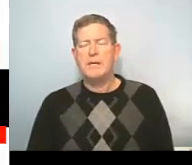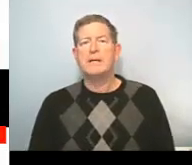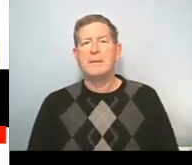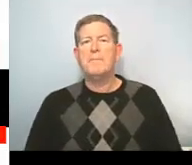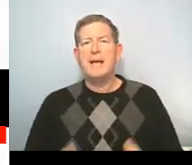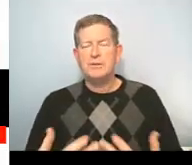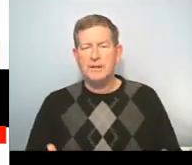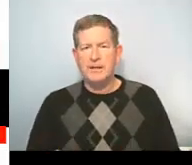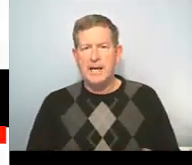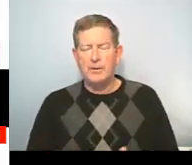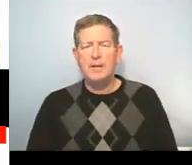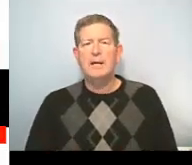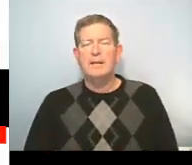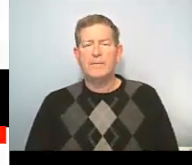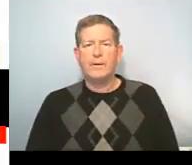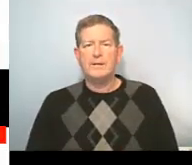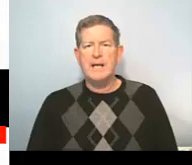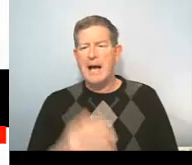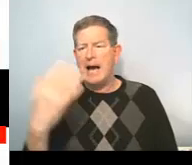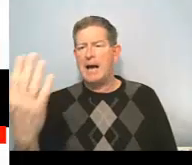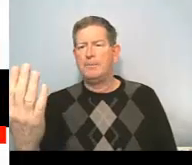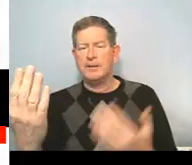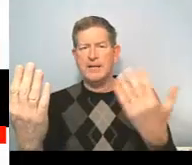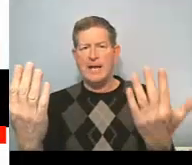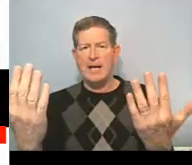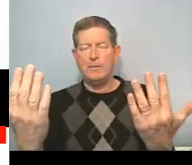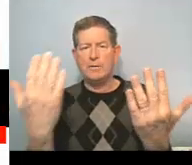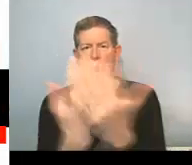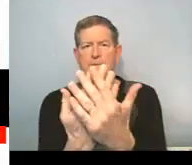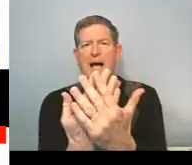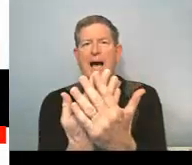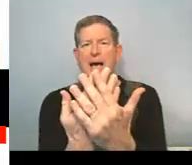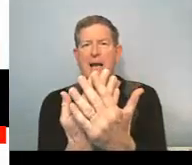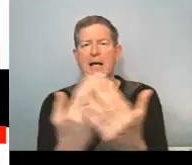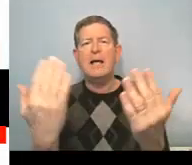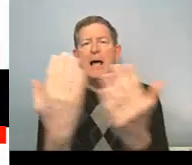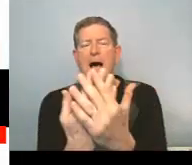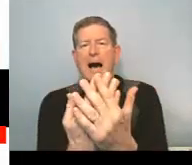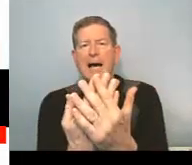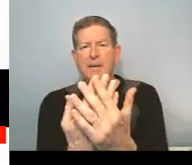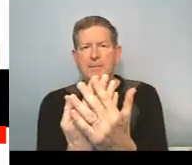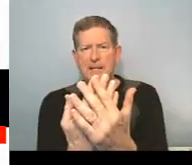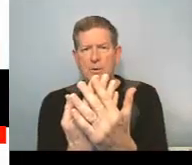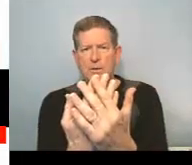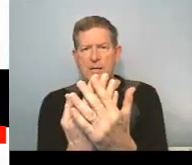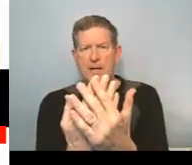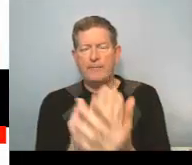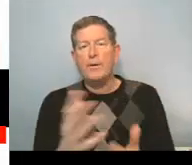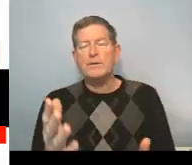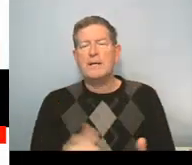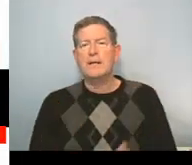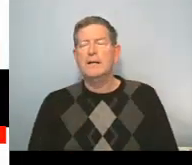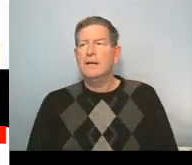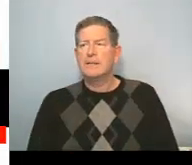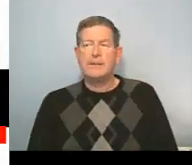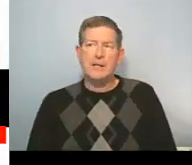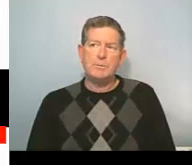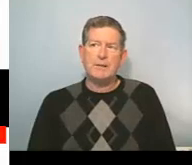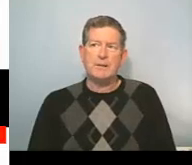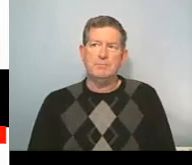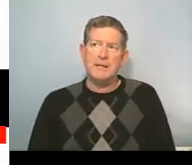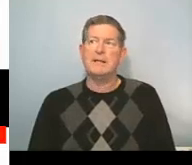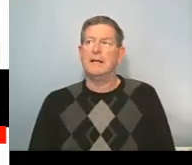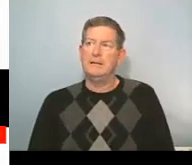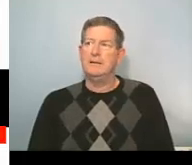because mediodía is a masculine noun. Therefore, I say a plus el, which forms al mediodía. If I want to say that something